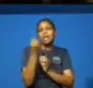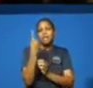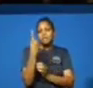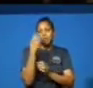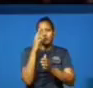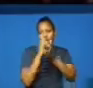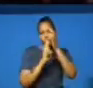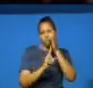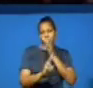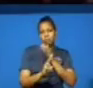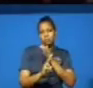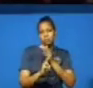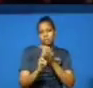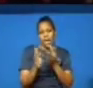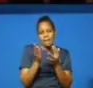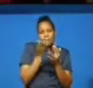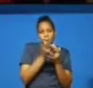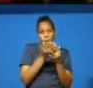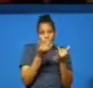Between now and then, God,